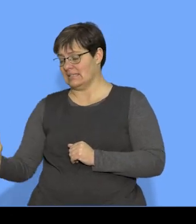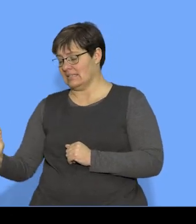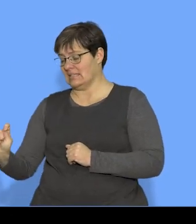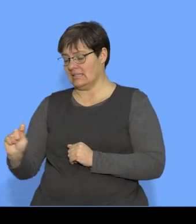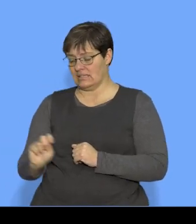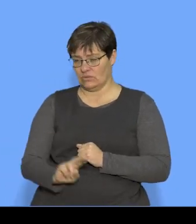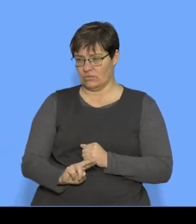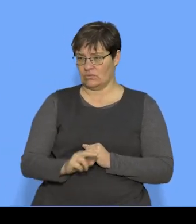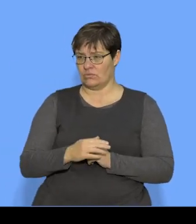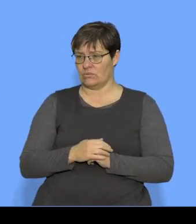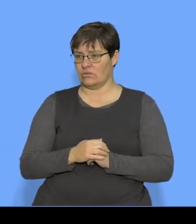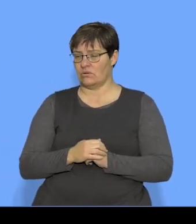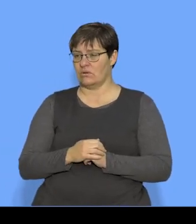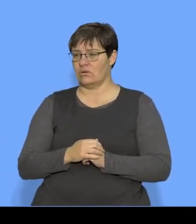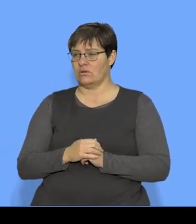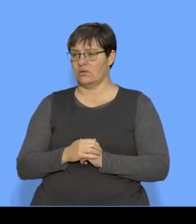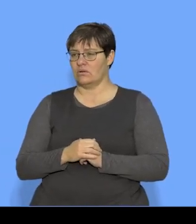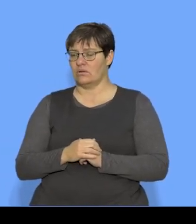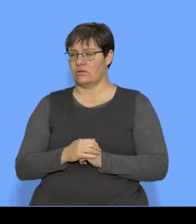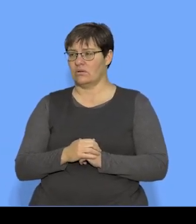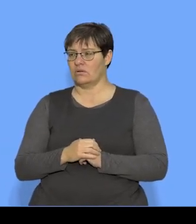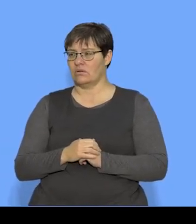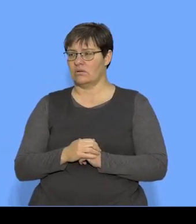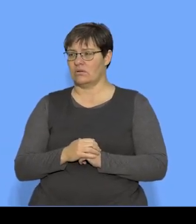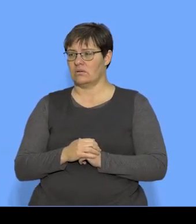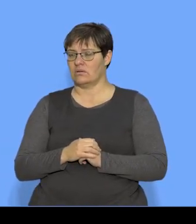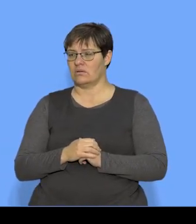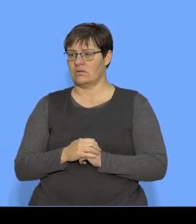it's RSU,